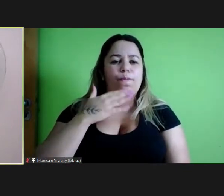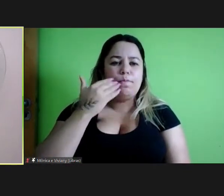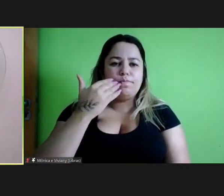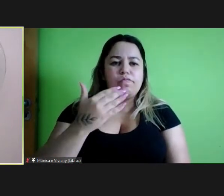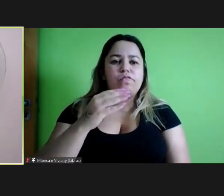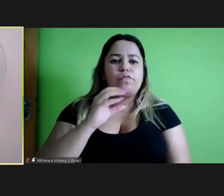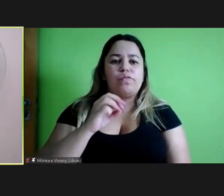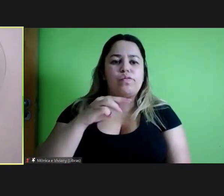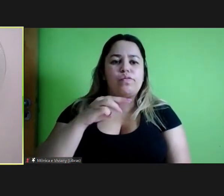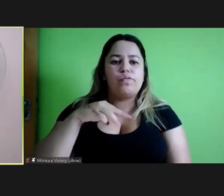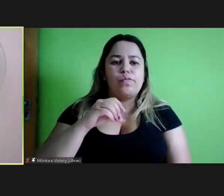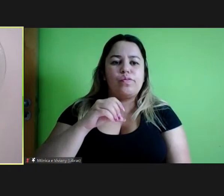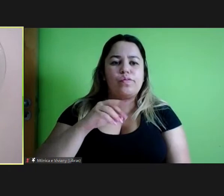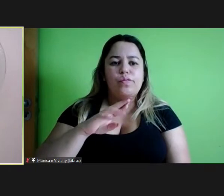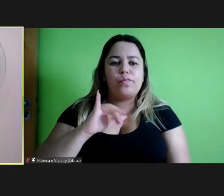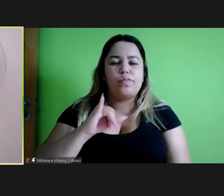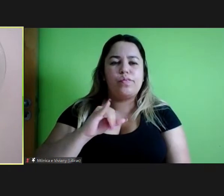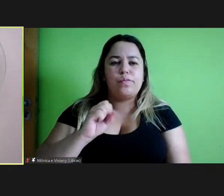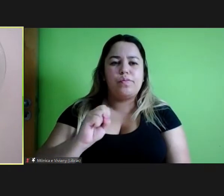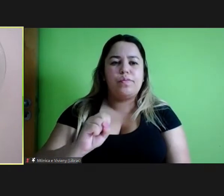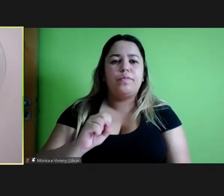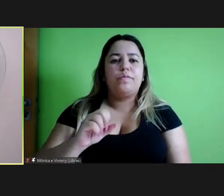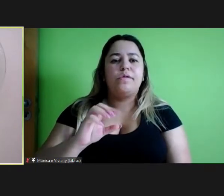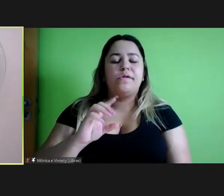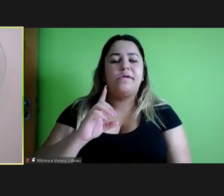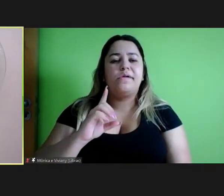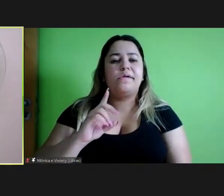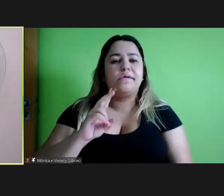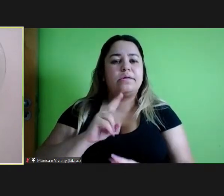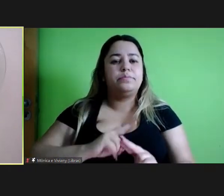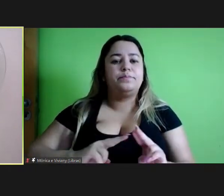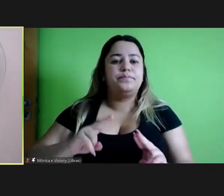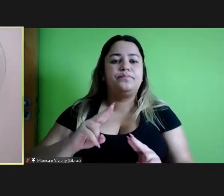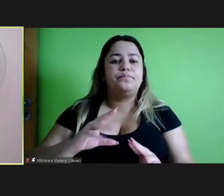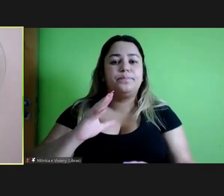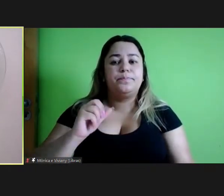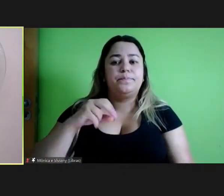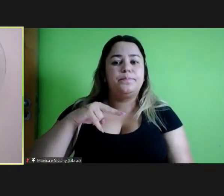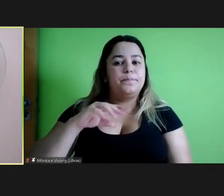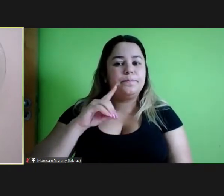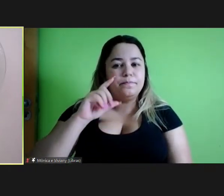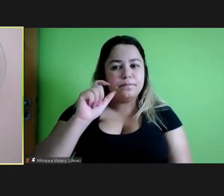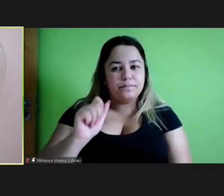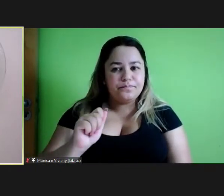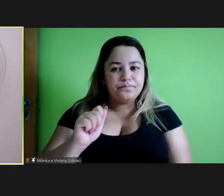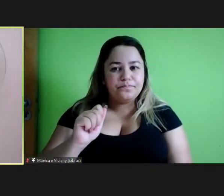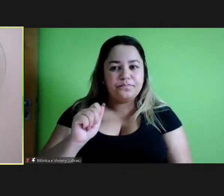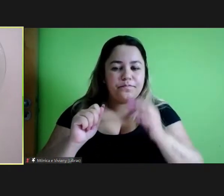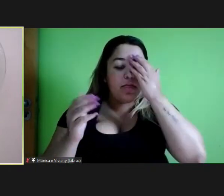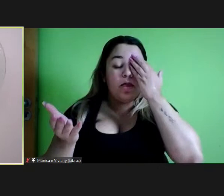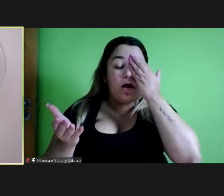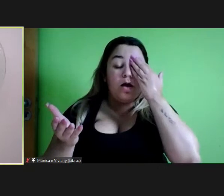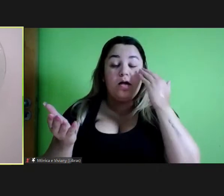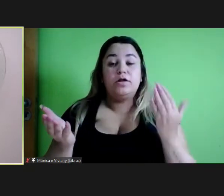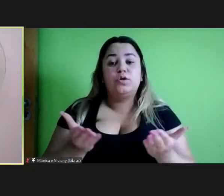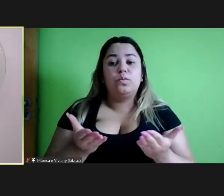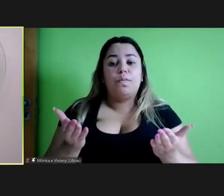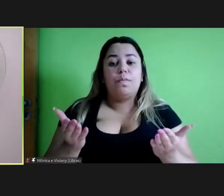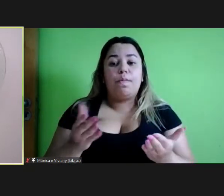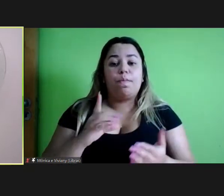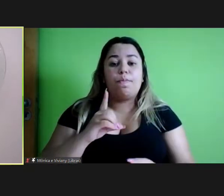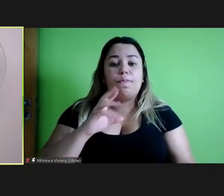specialist in social behavioral sciences by the Universities of Alberta in